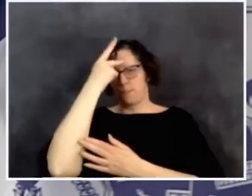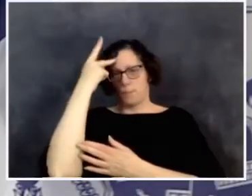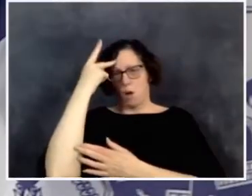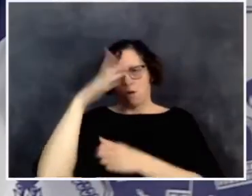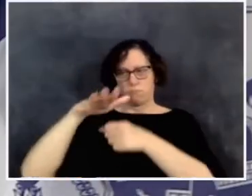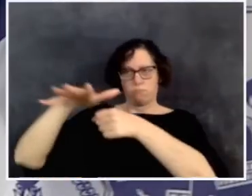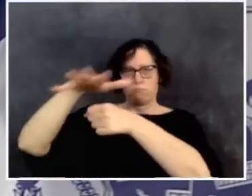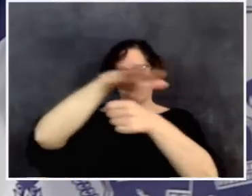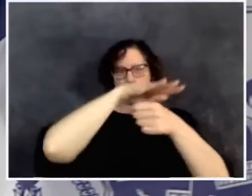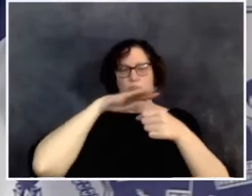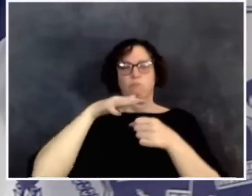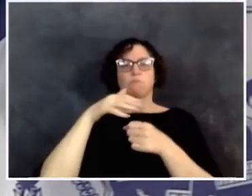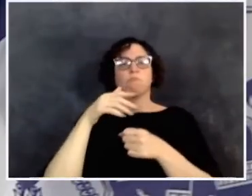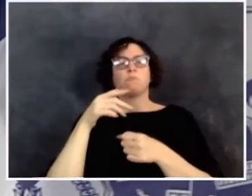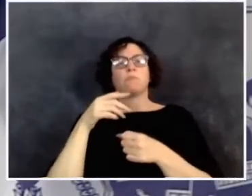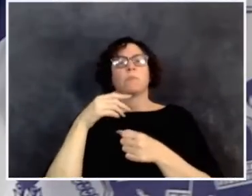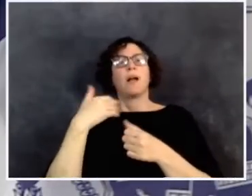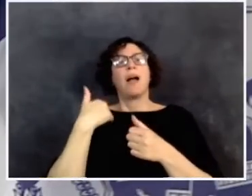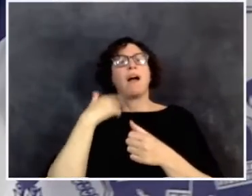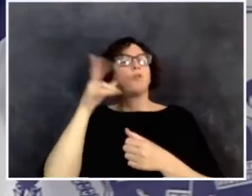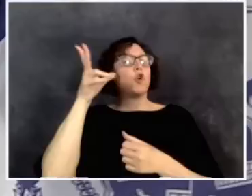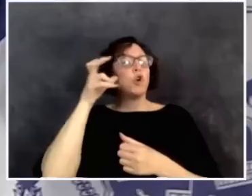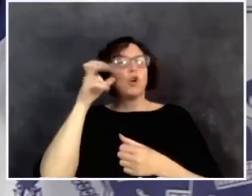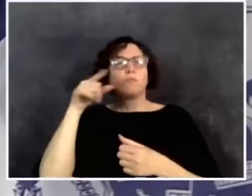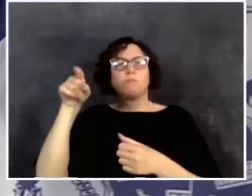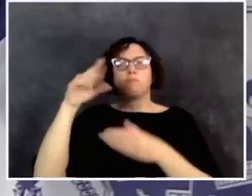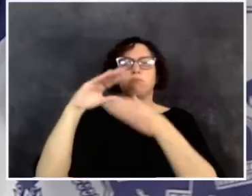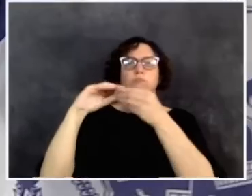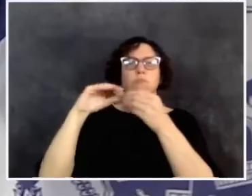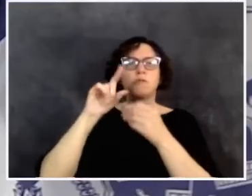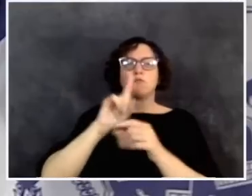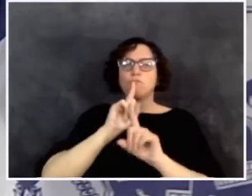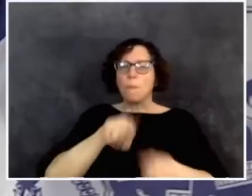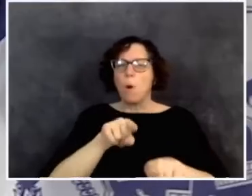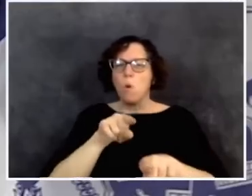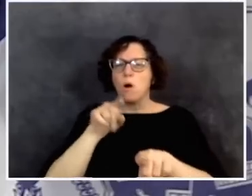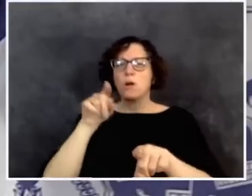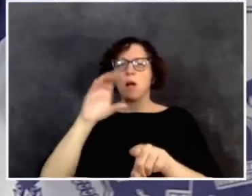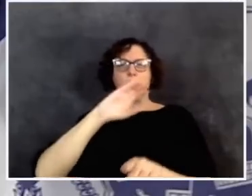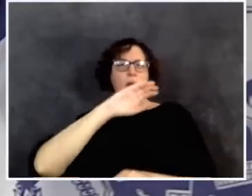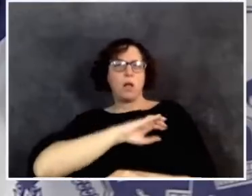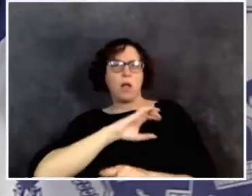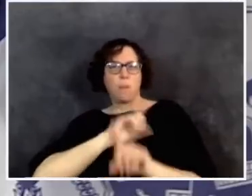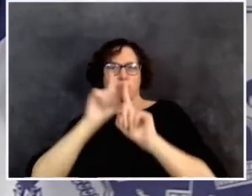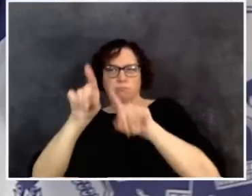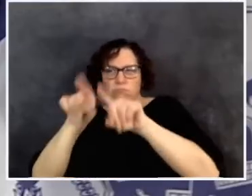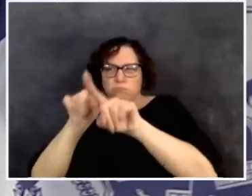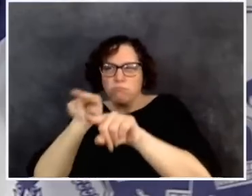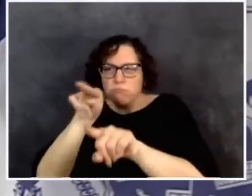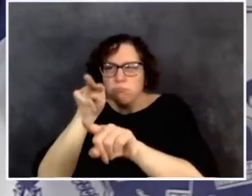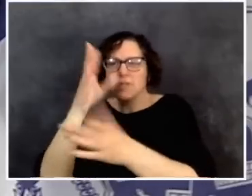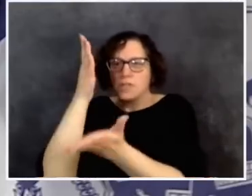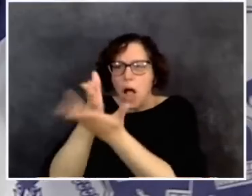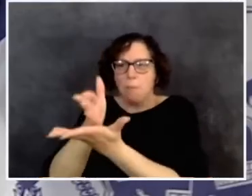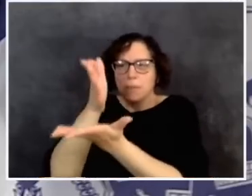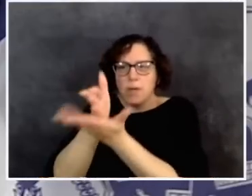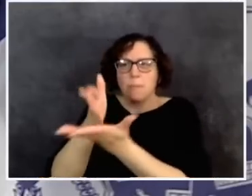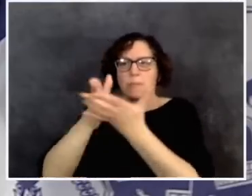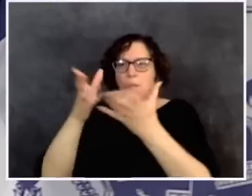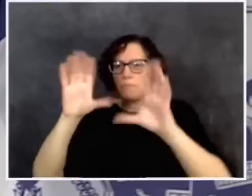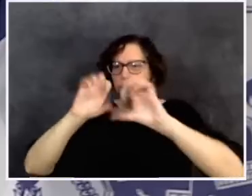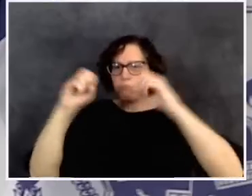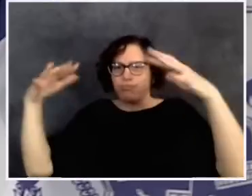Hasidic community, but they're not issuing summonses or making arrests. And the implication is that some are saying that